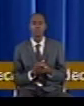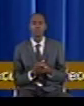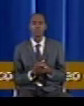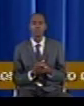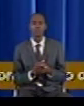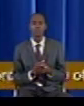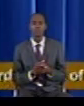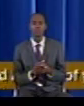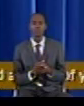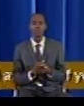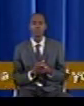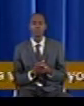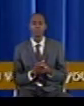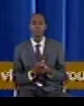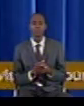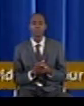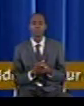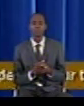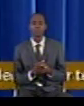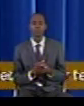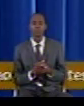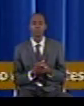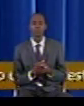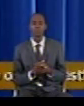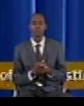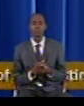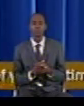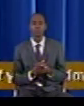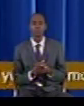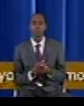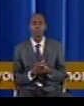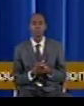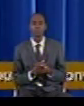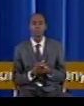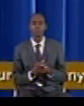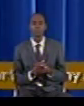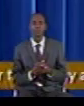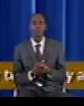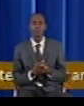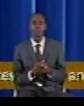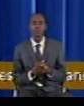zarke na zo ba da cedan gida Allah ya taimake mu.